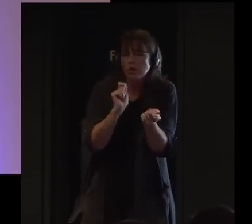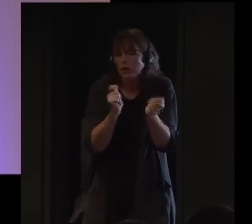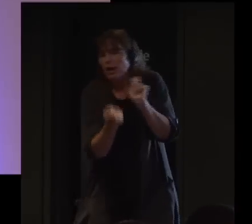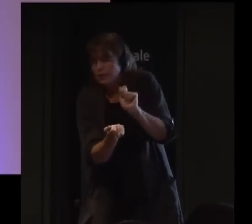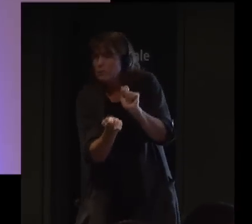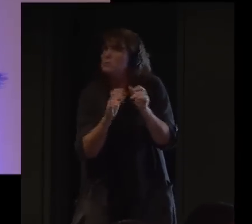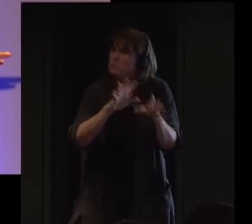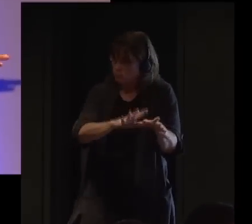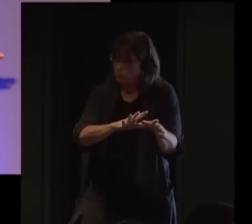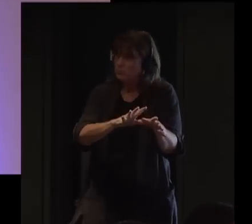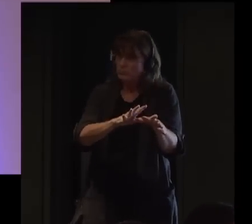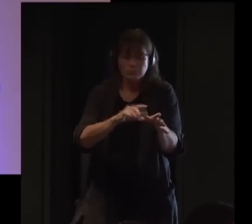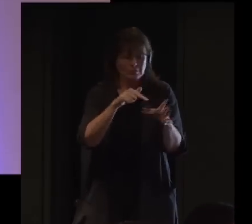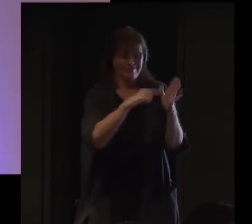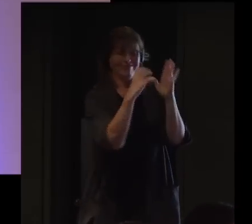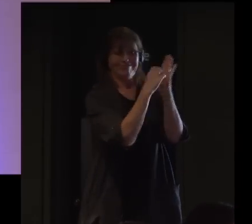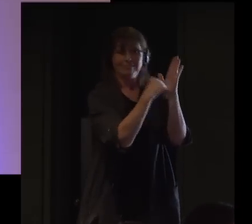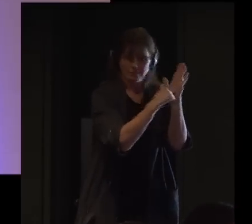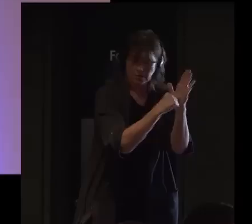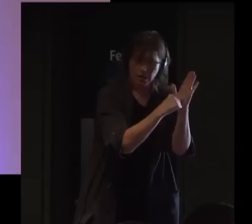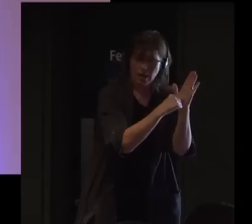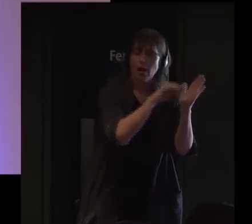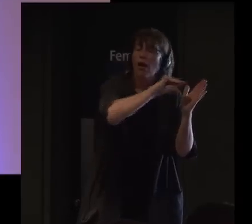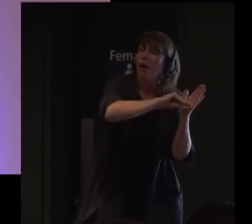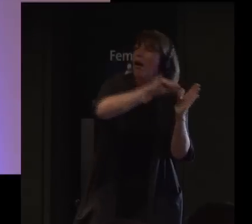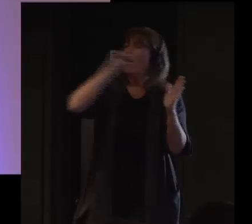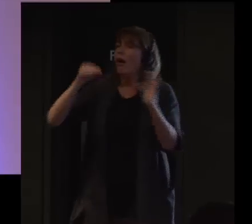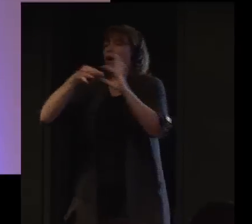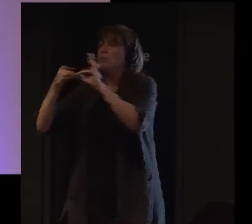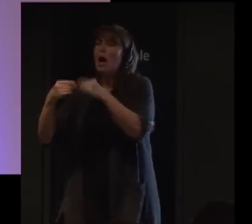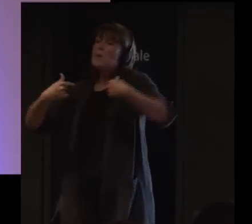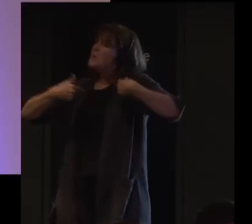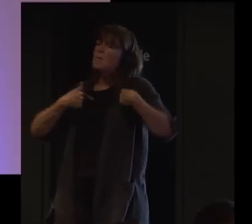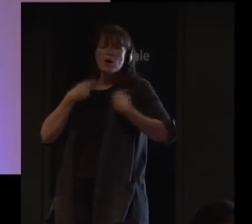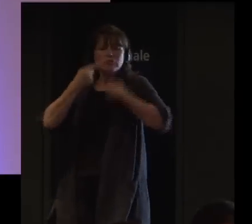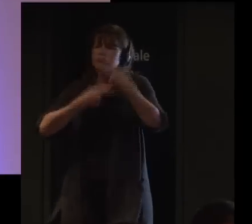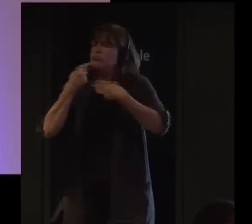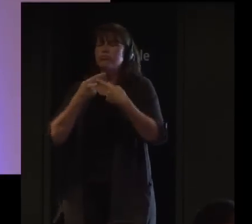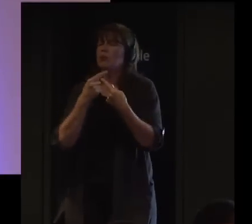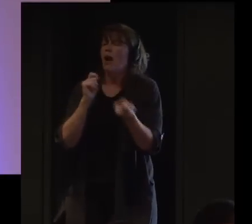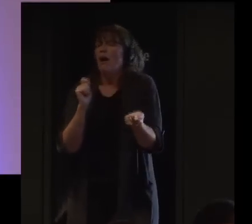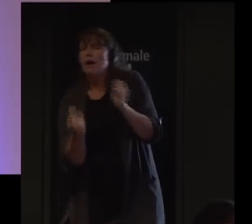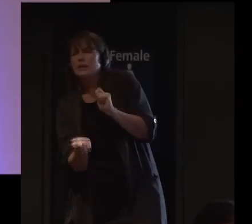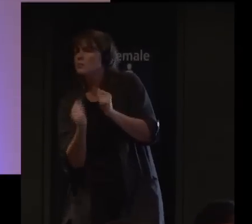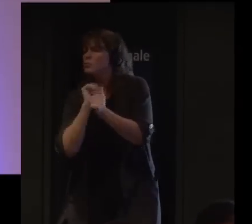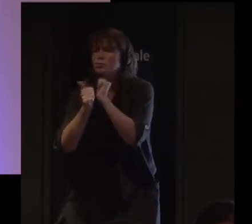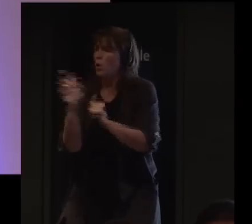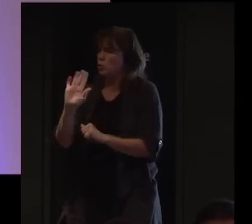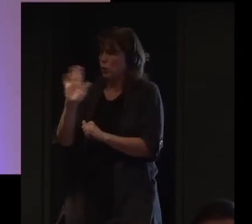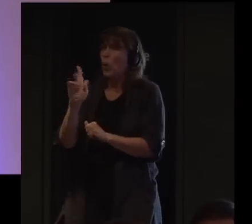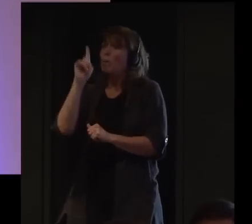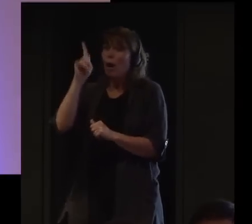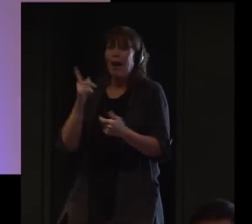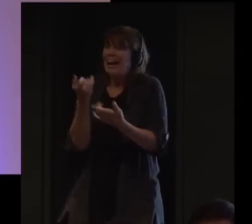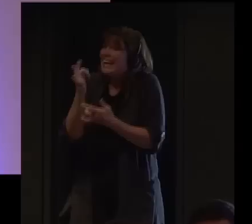I understand that in this context, in this room today, I'm not going to speak about adapted sport because this is not the place. But if you are